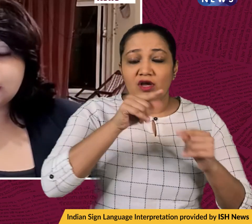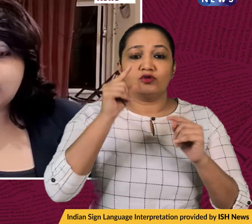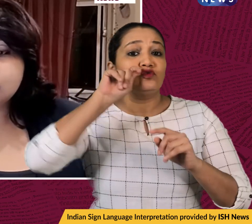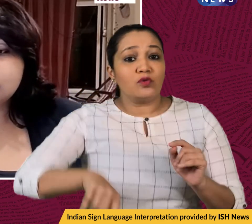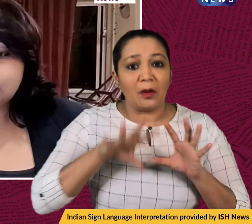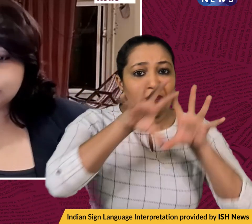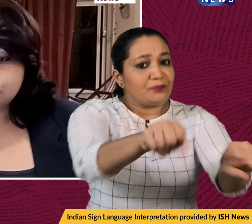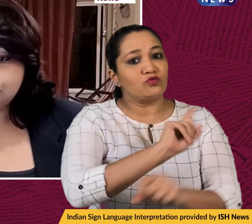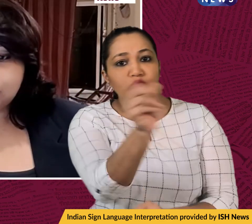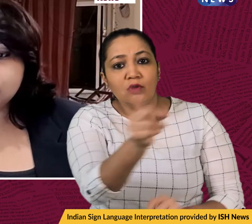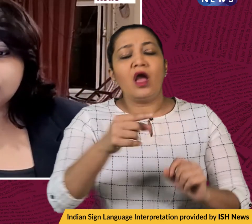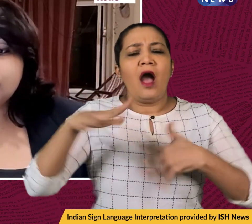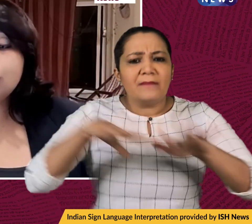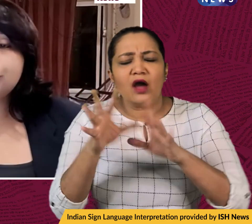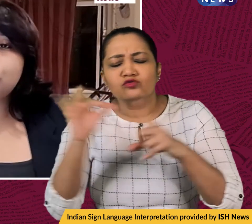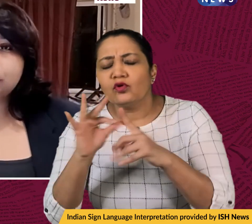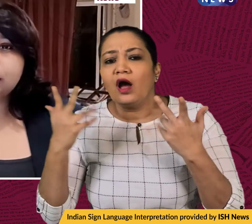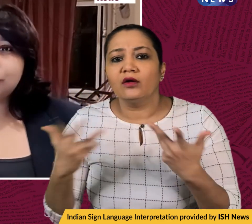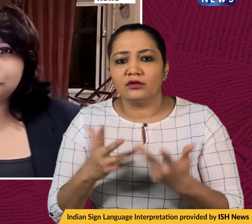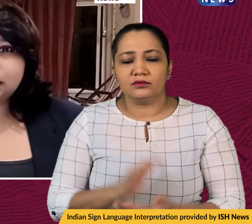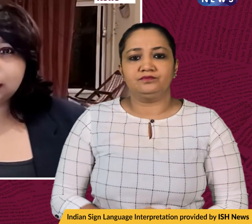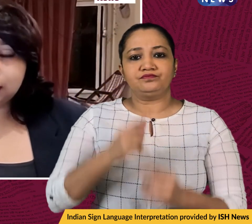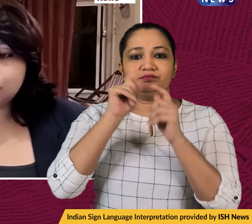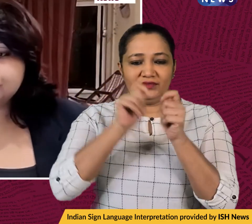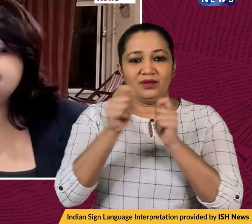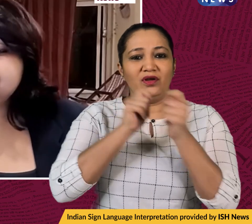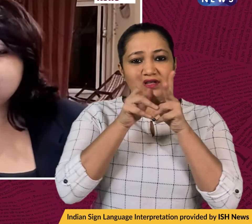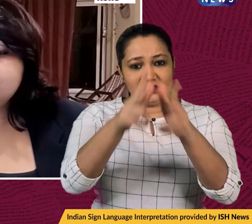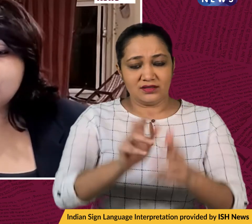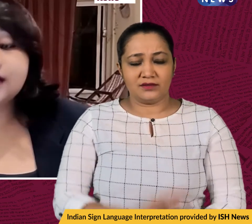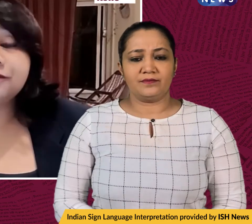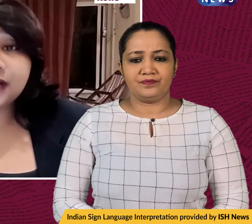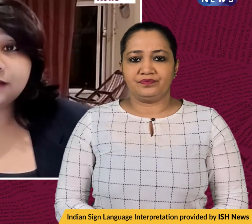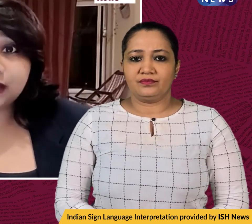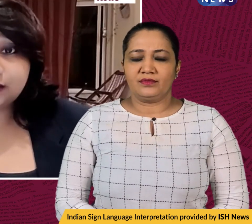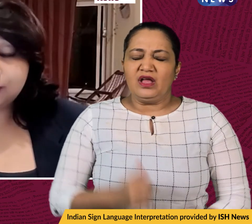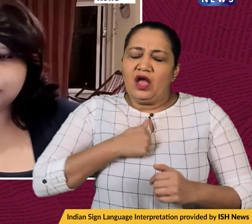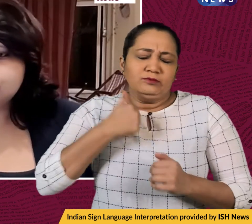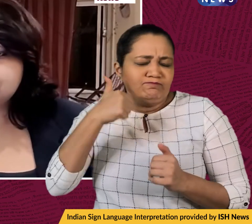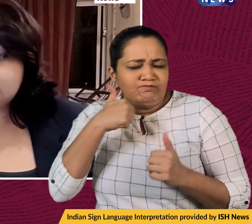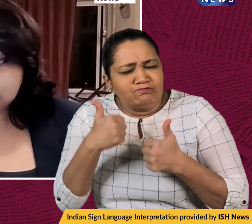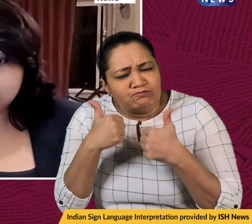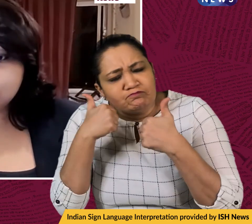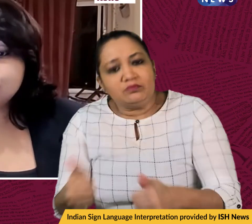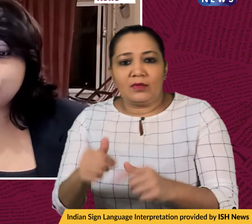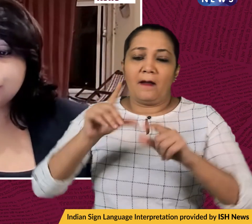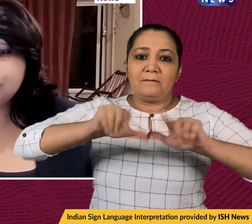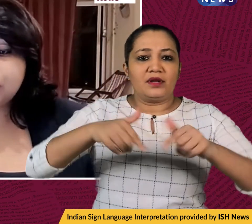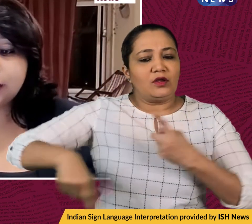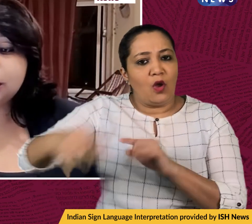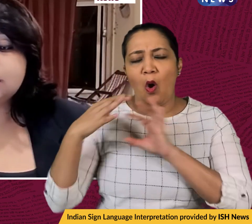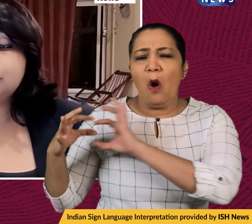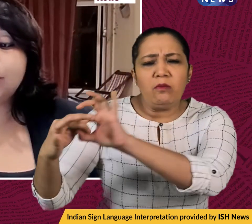from an attack against Ukraine. He told reporters after the meeting, and I quote, "I had a very, very, very good meeting,